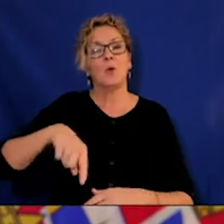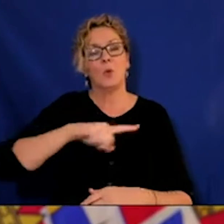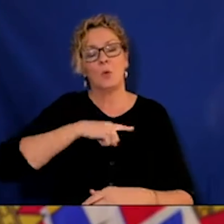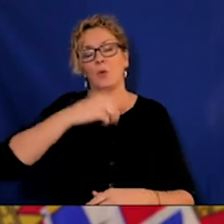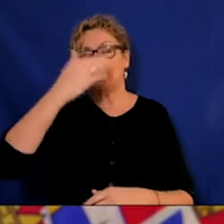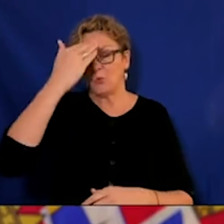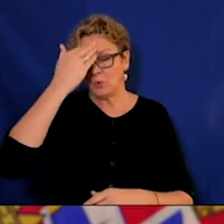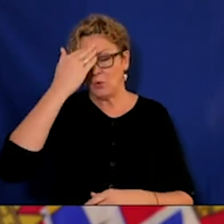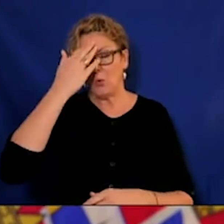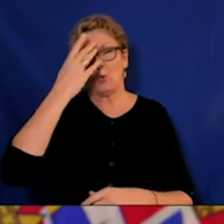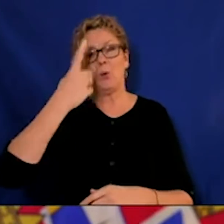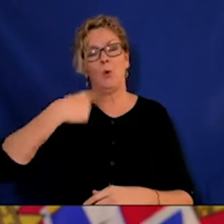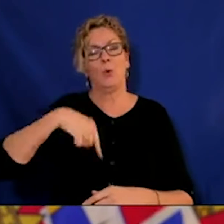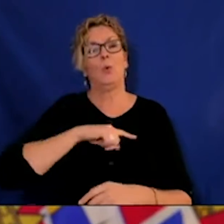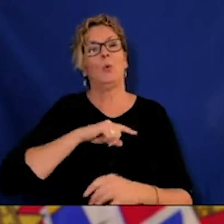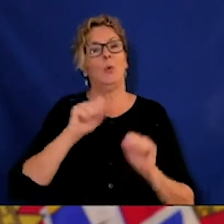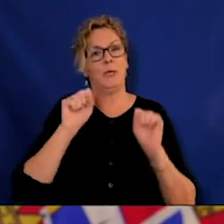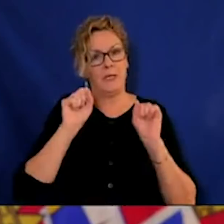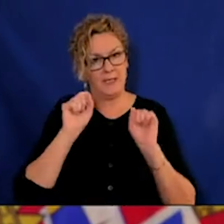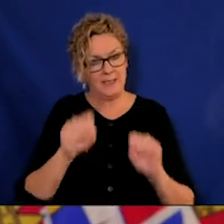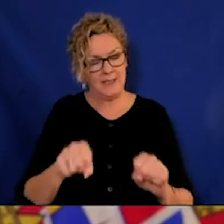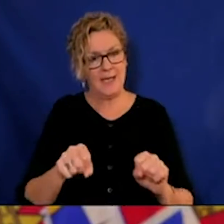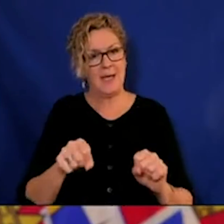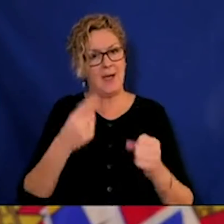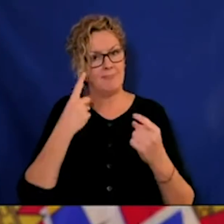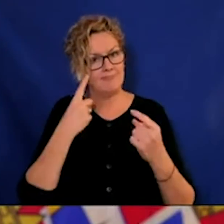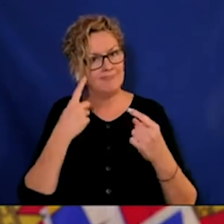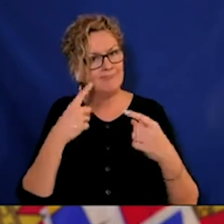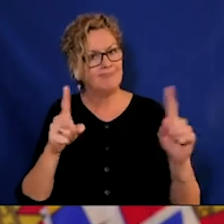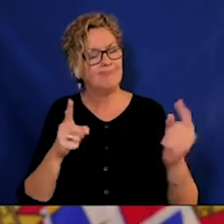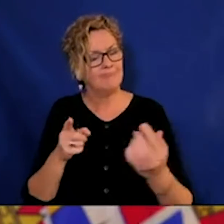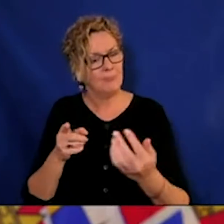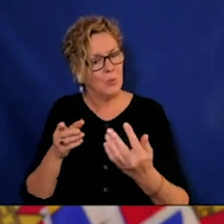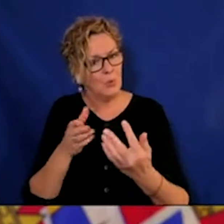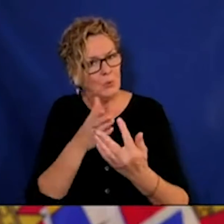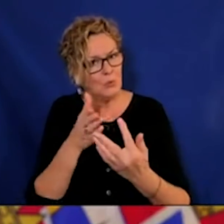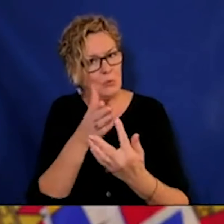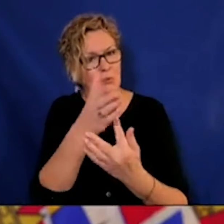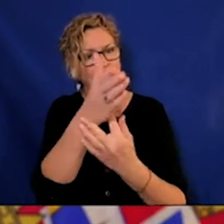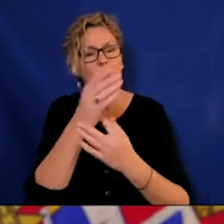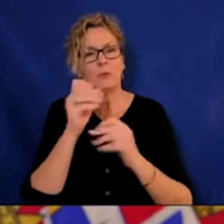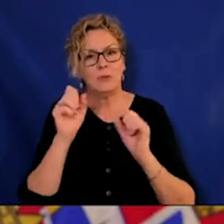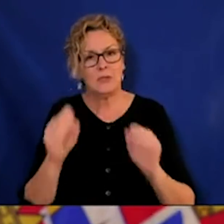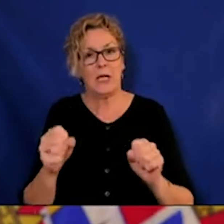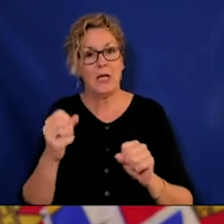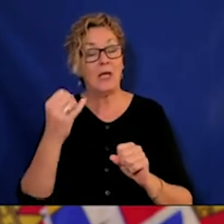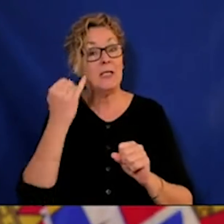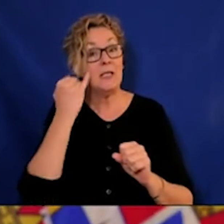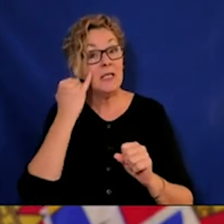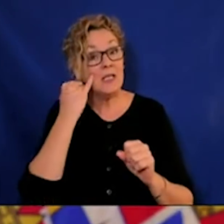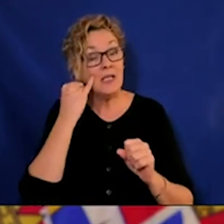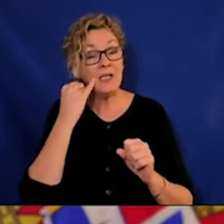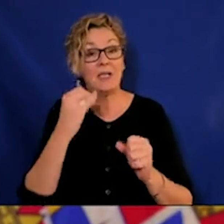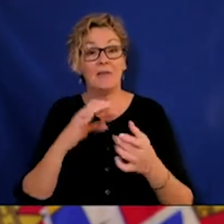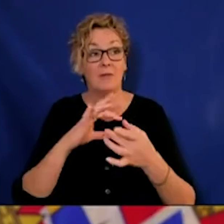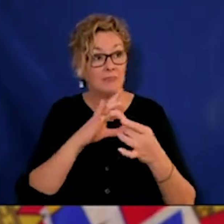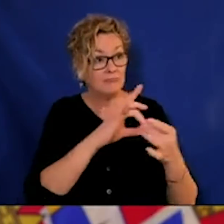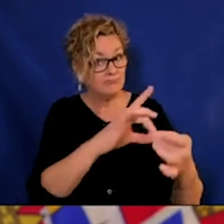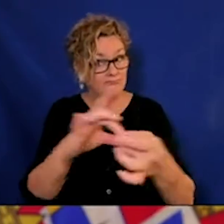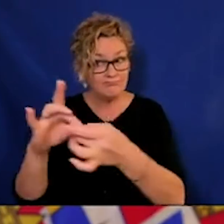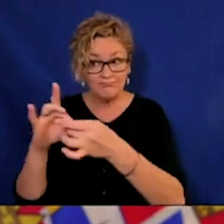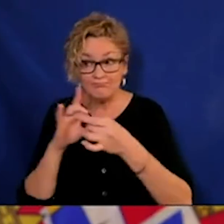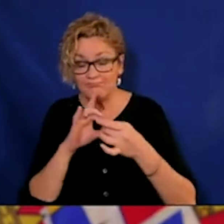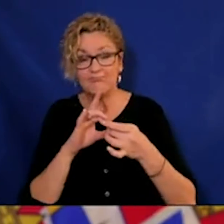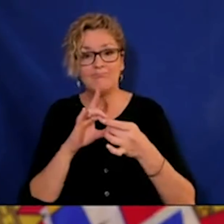this. We know that this is a road that we can travel together if we are strong and united by staying